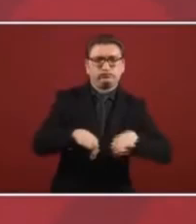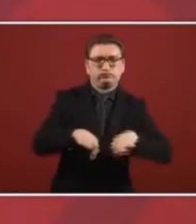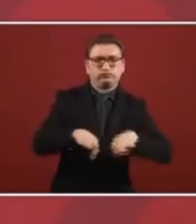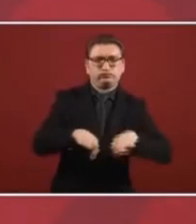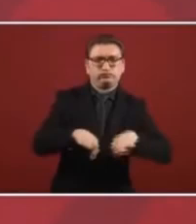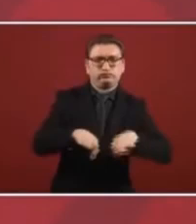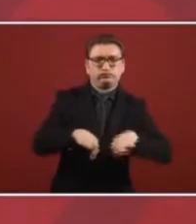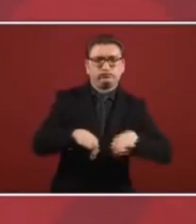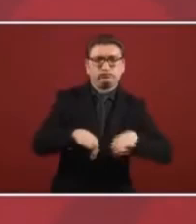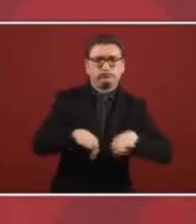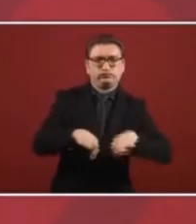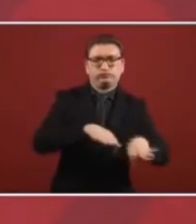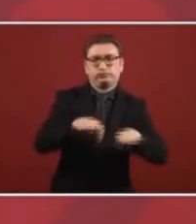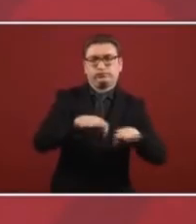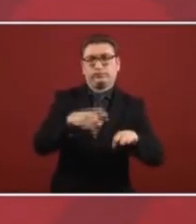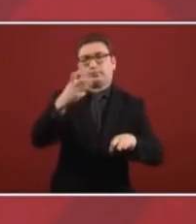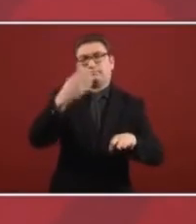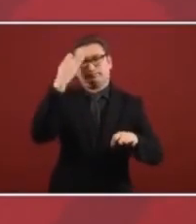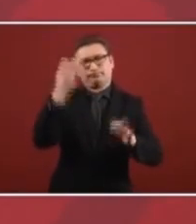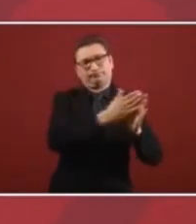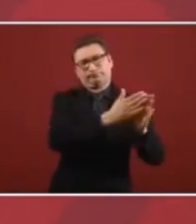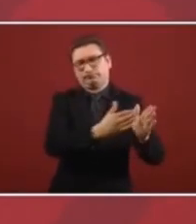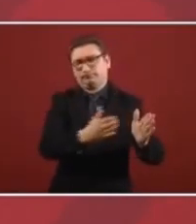And that's in the first phase.